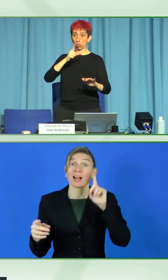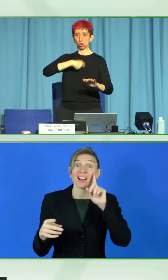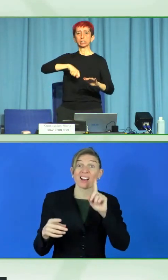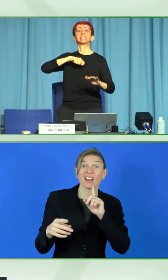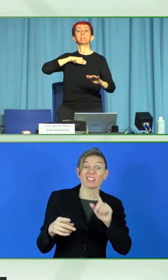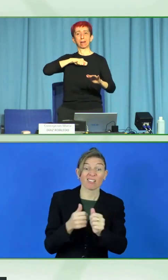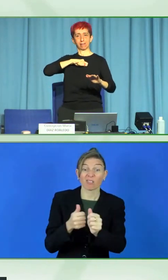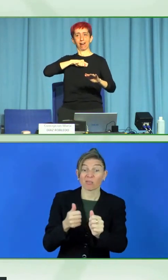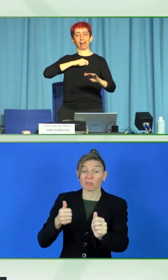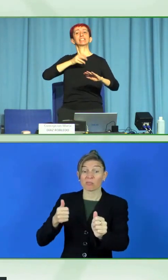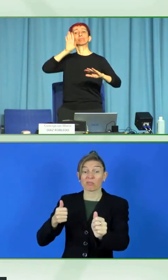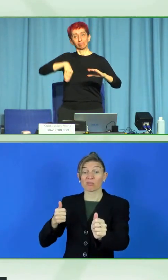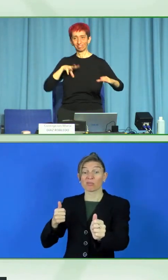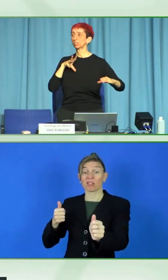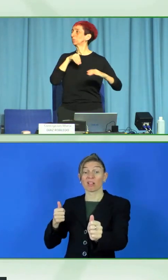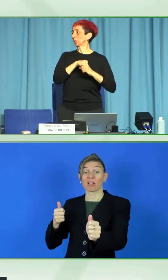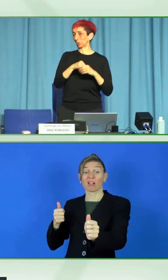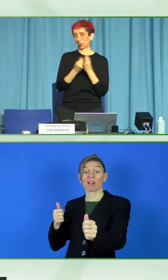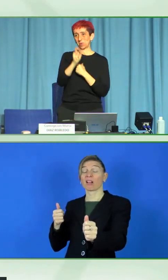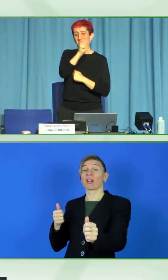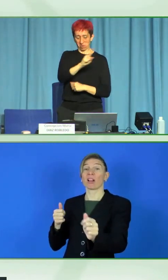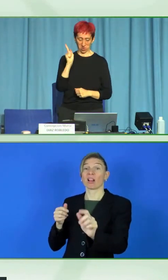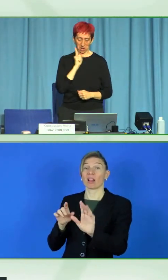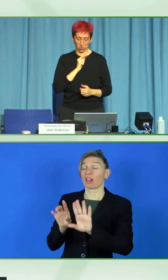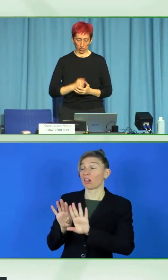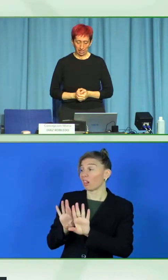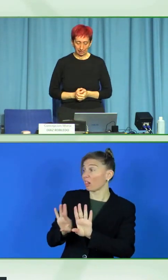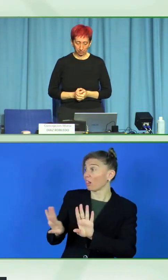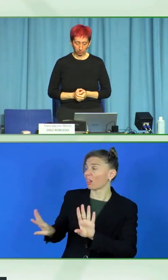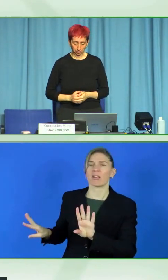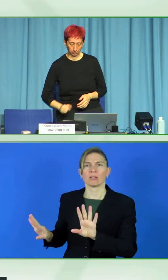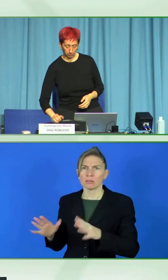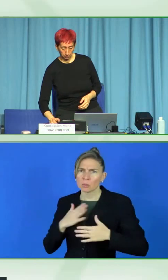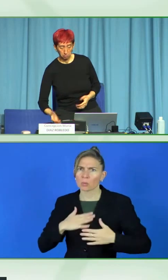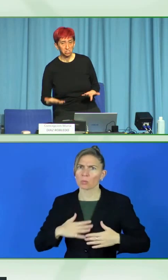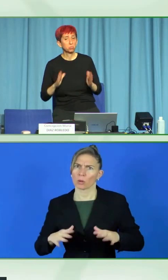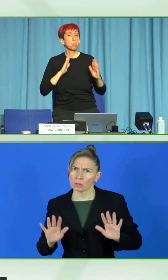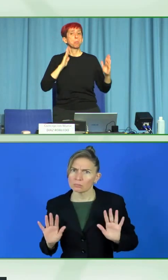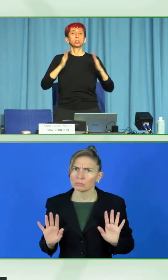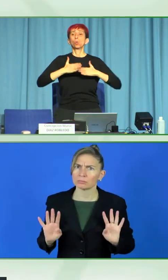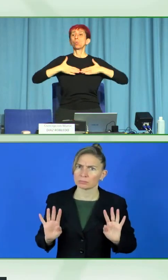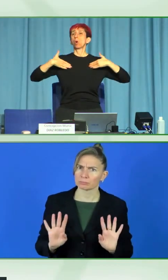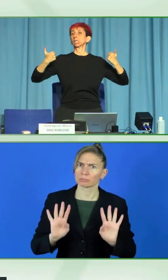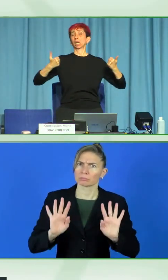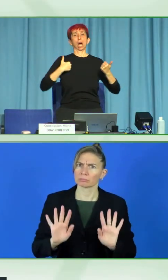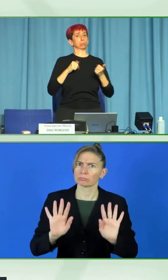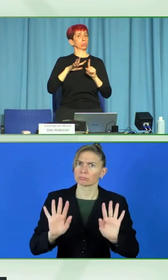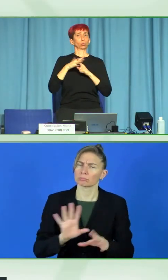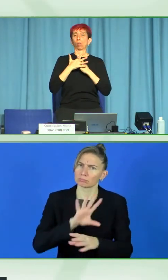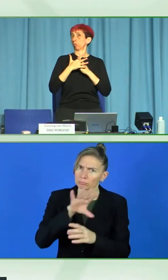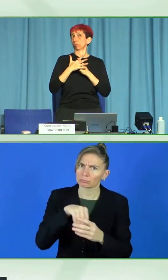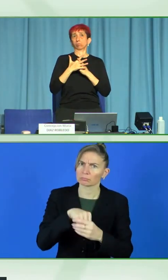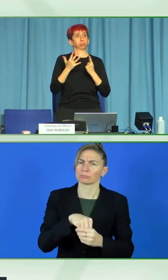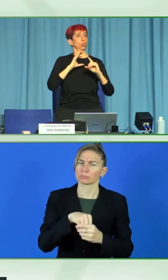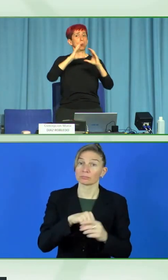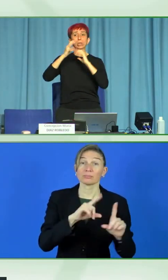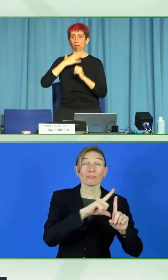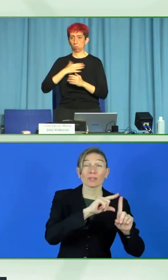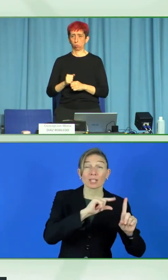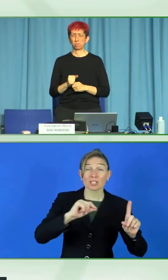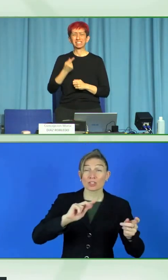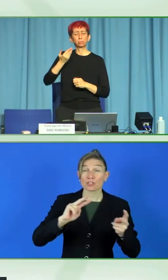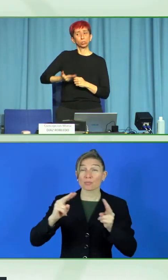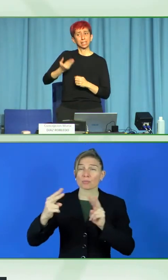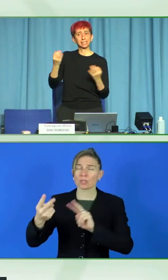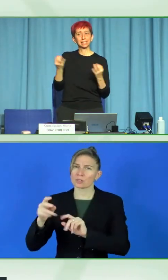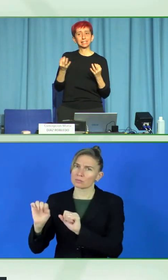behind. We want to be active participants of this digital transformation that we're going through.